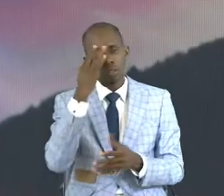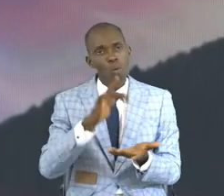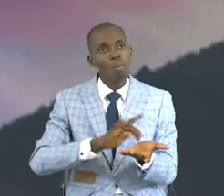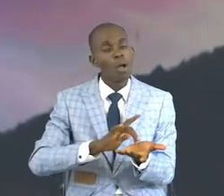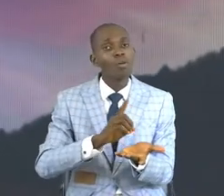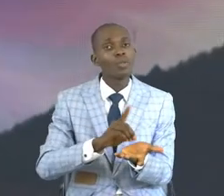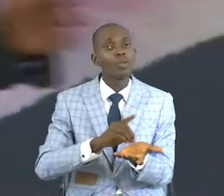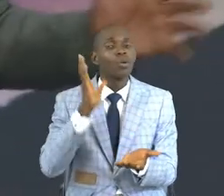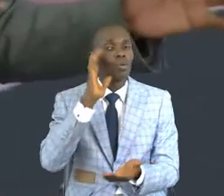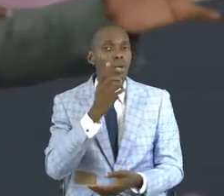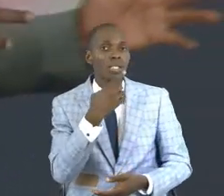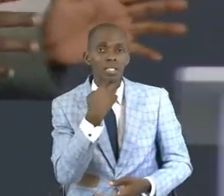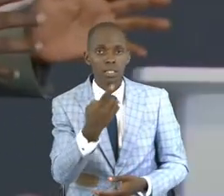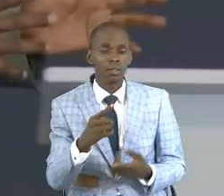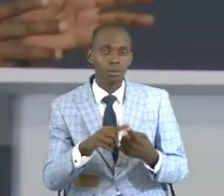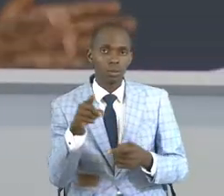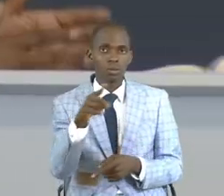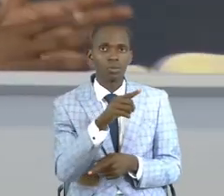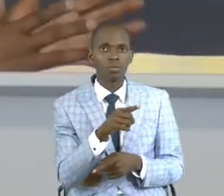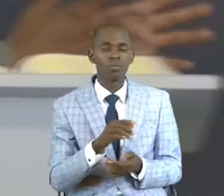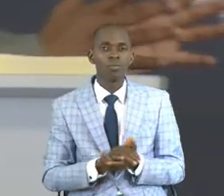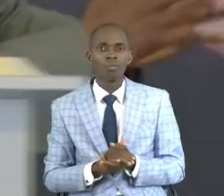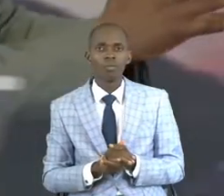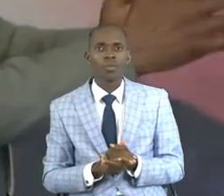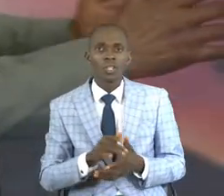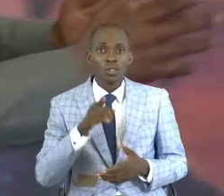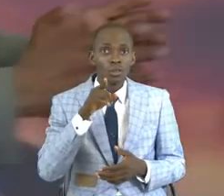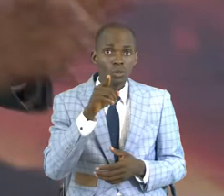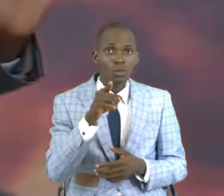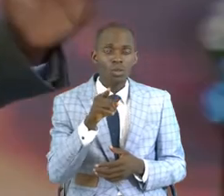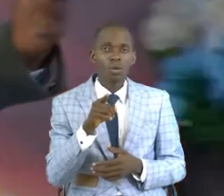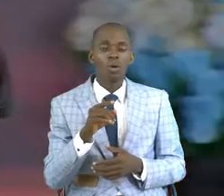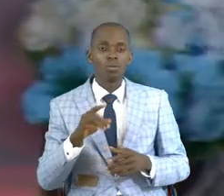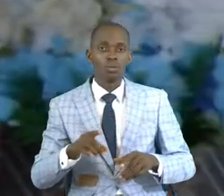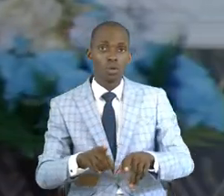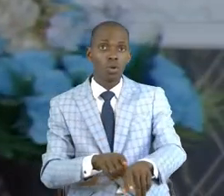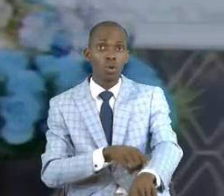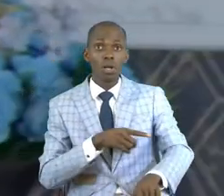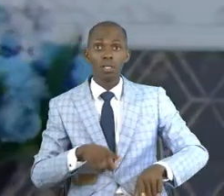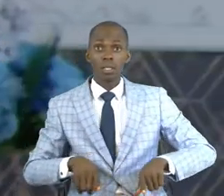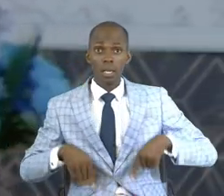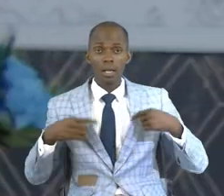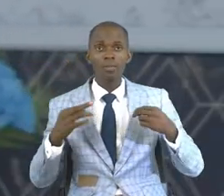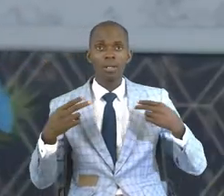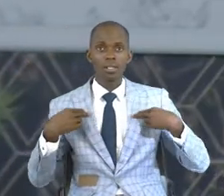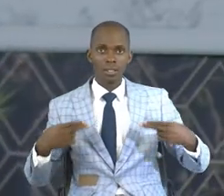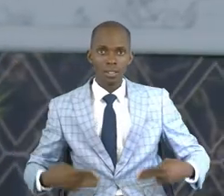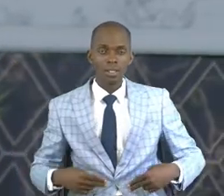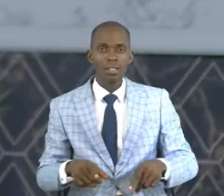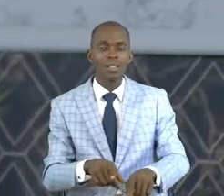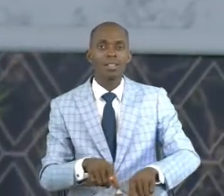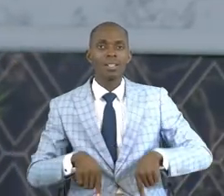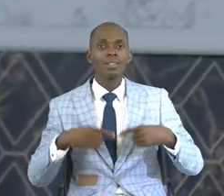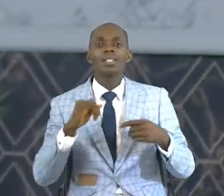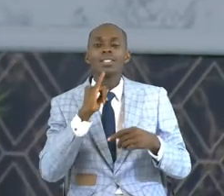that your long life and your healthy life depends on the state of your mind.